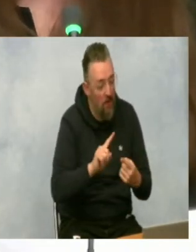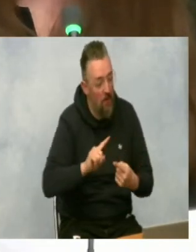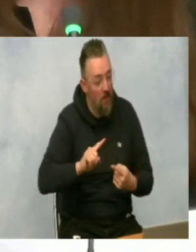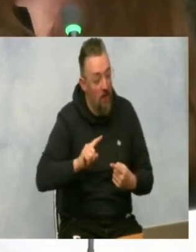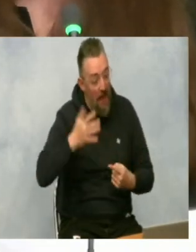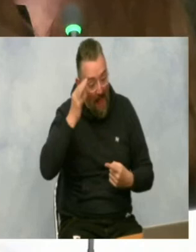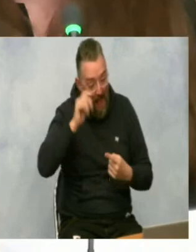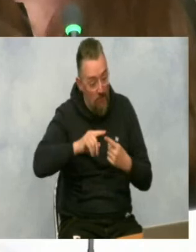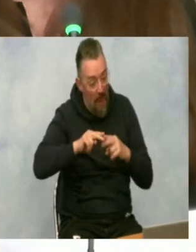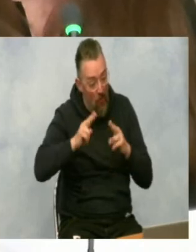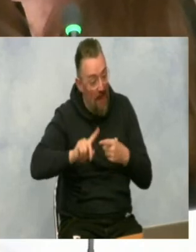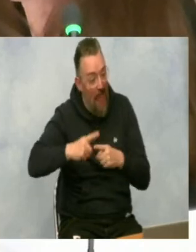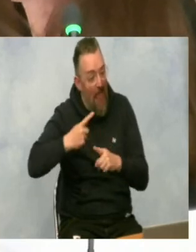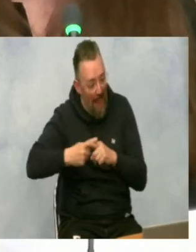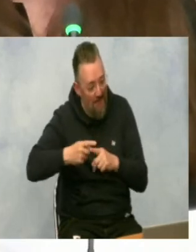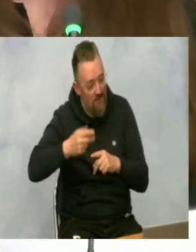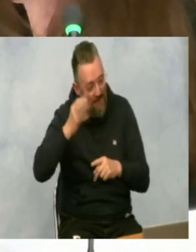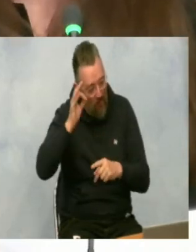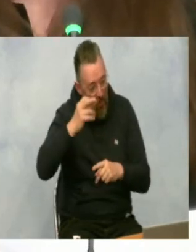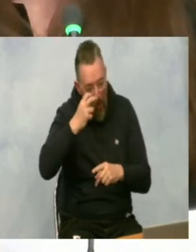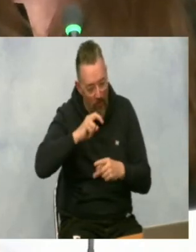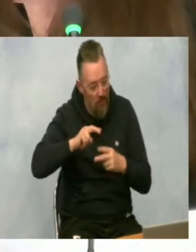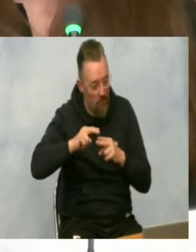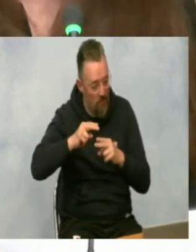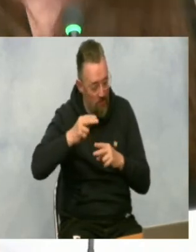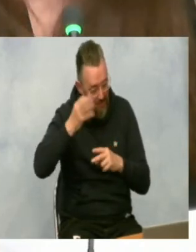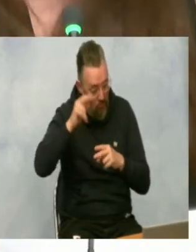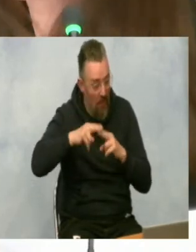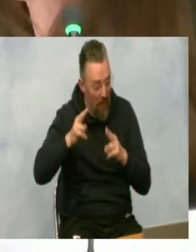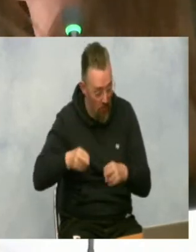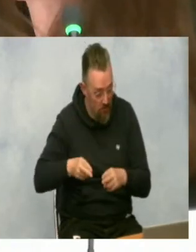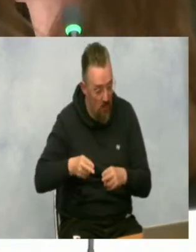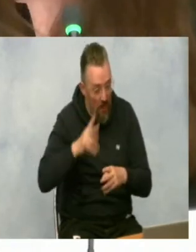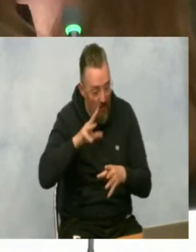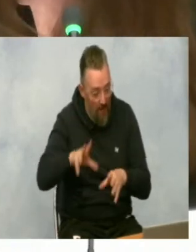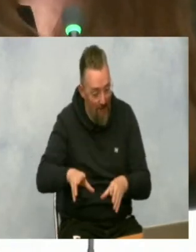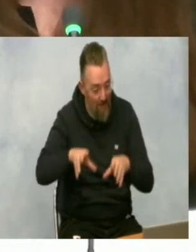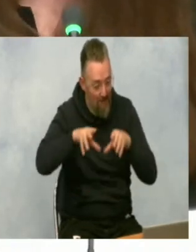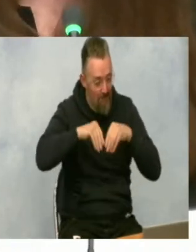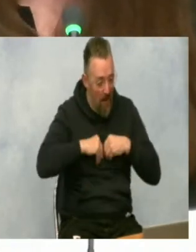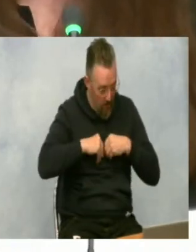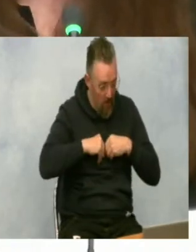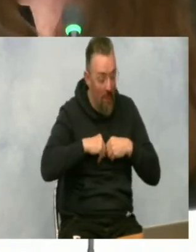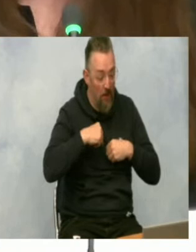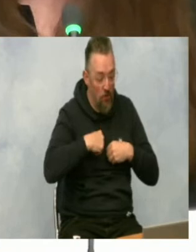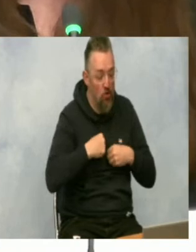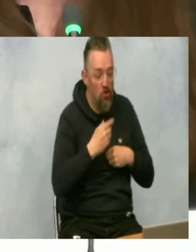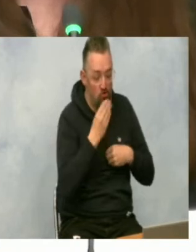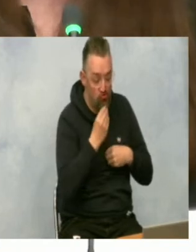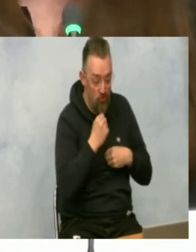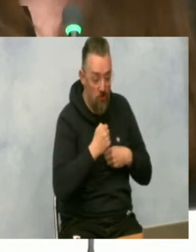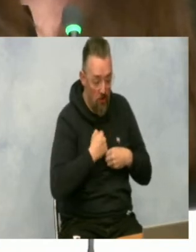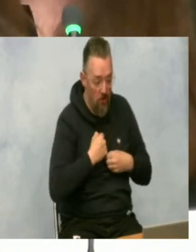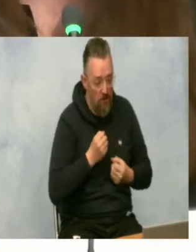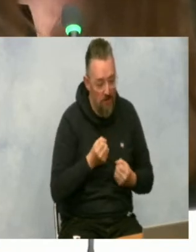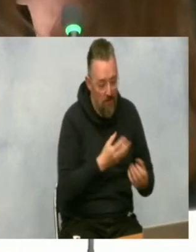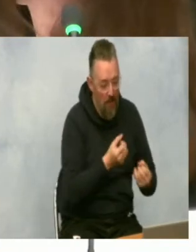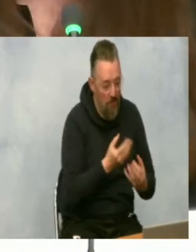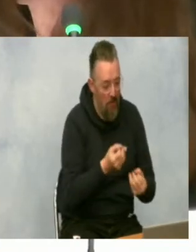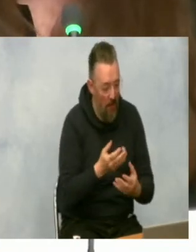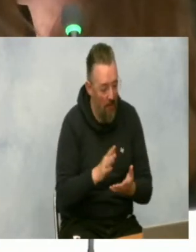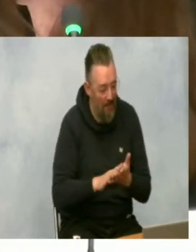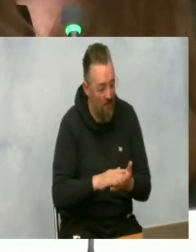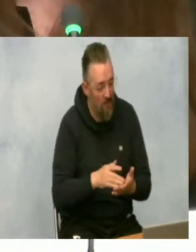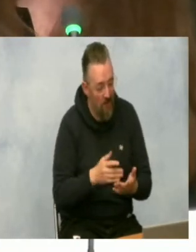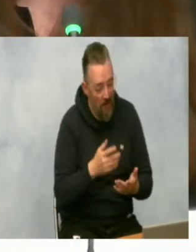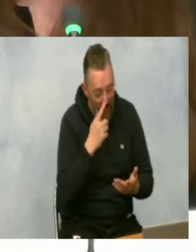in the main, bring them back into the council's ownership and then use them to enhance their supply of affordable housing and meet